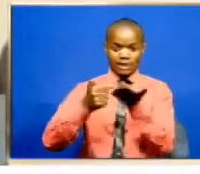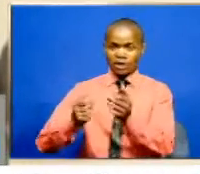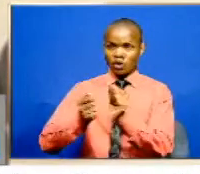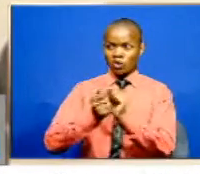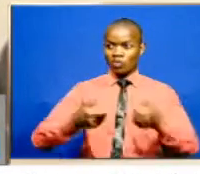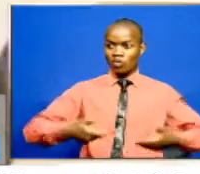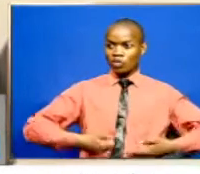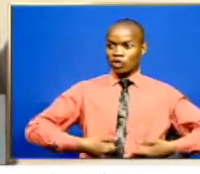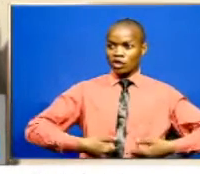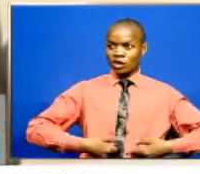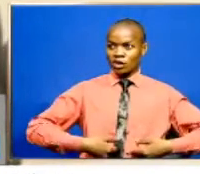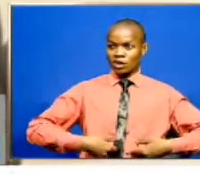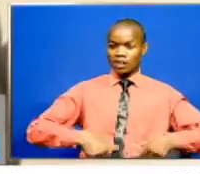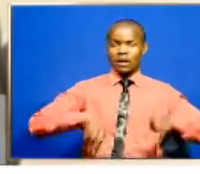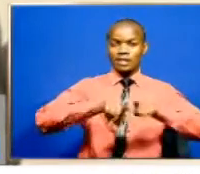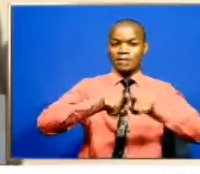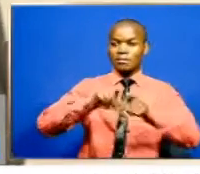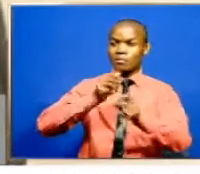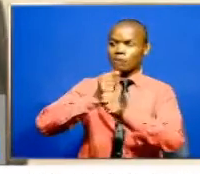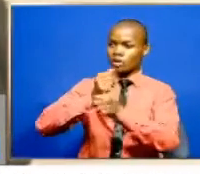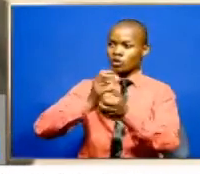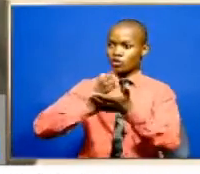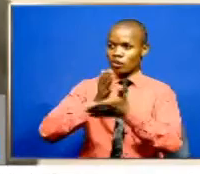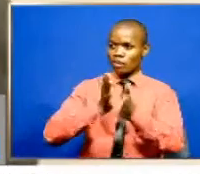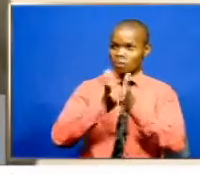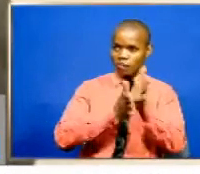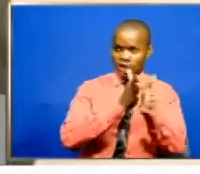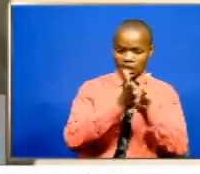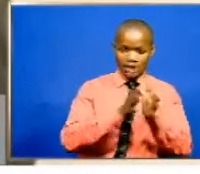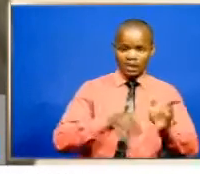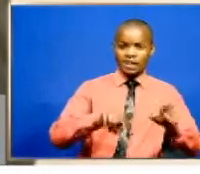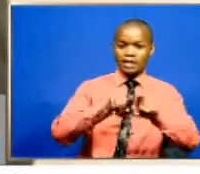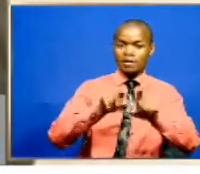to see that they invest, they get proper